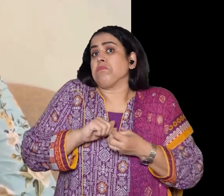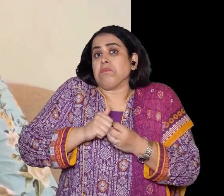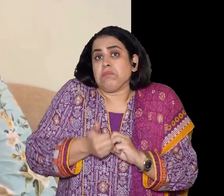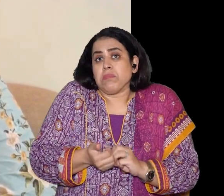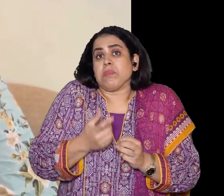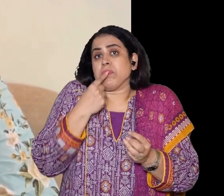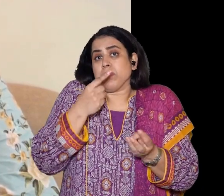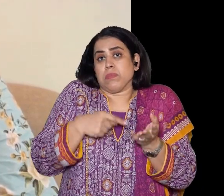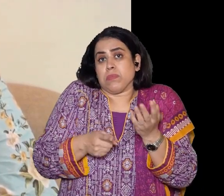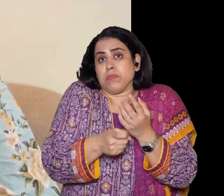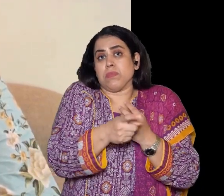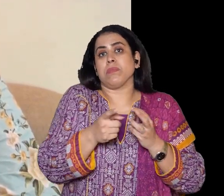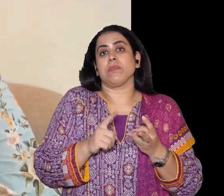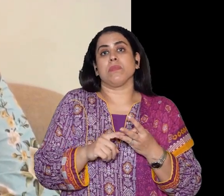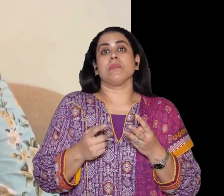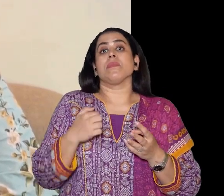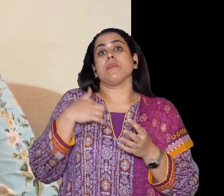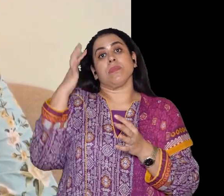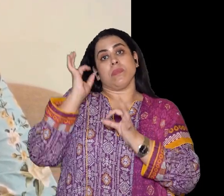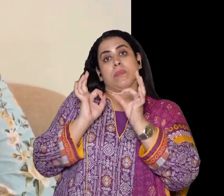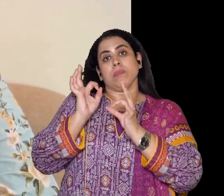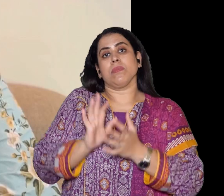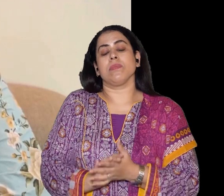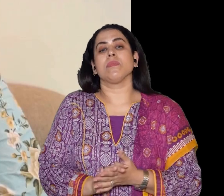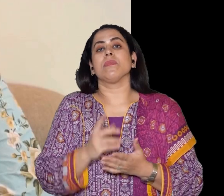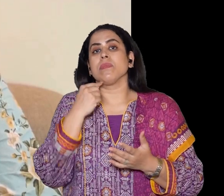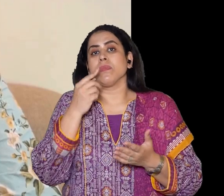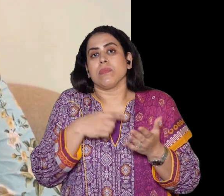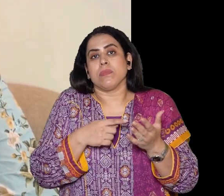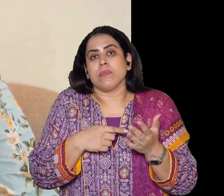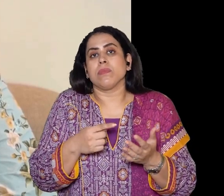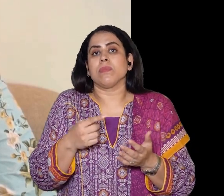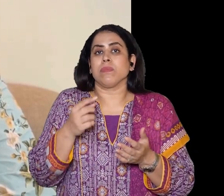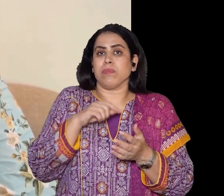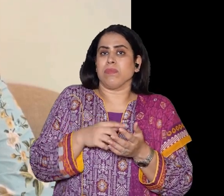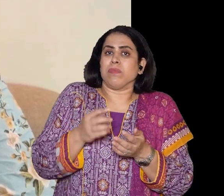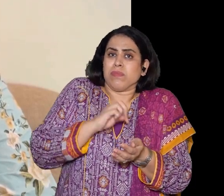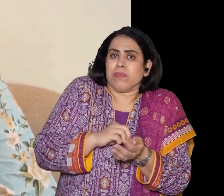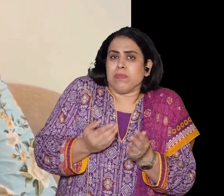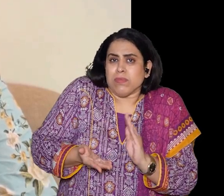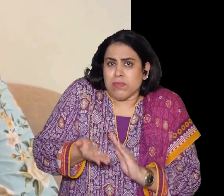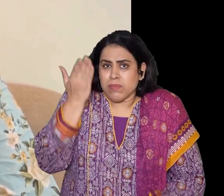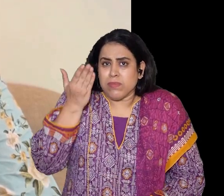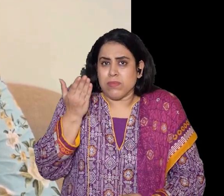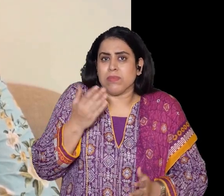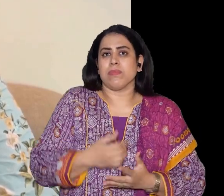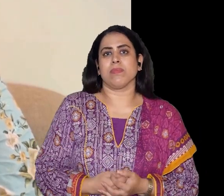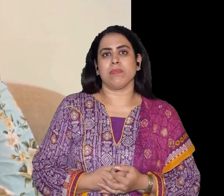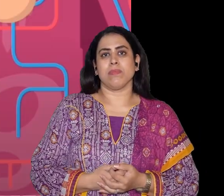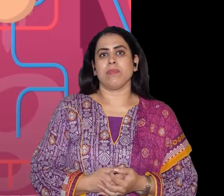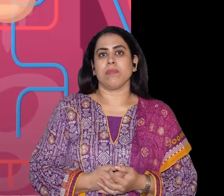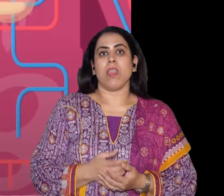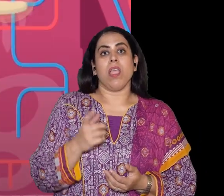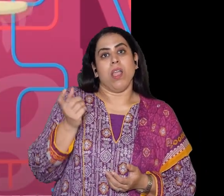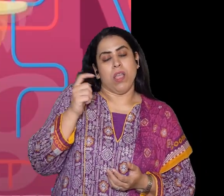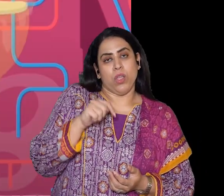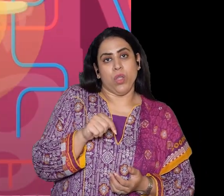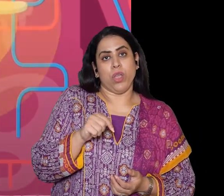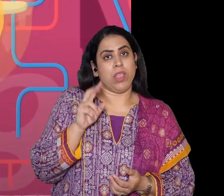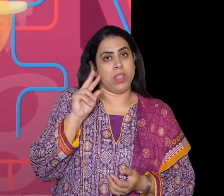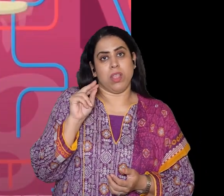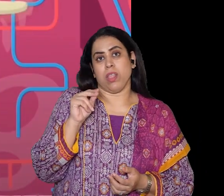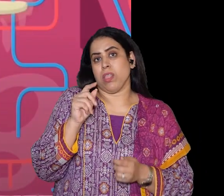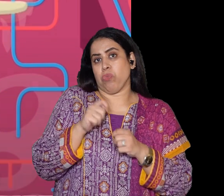diagnose and how we can prevent it. Diabetes is basically when your blood sugars remain constantly high due to